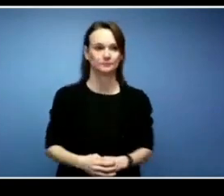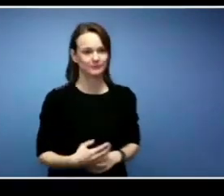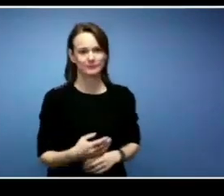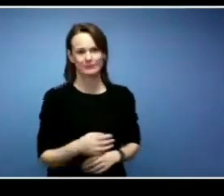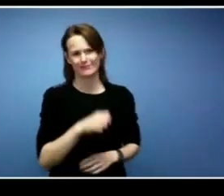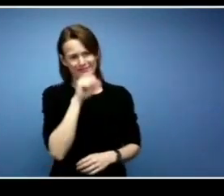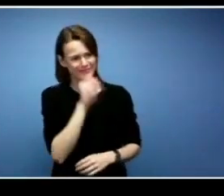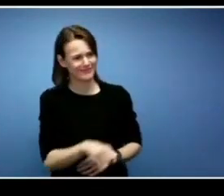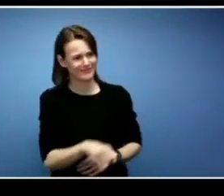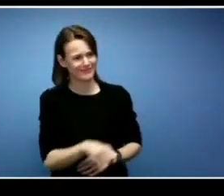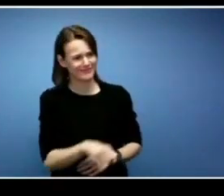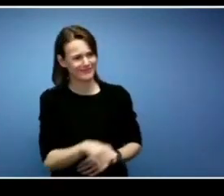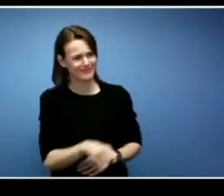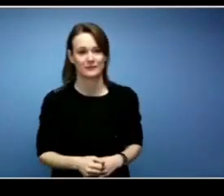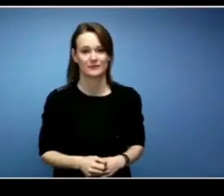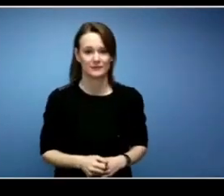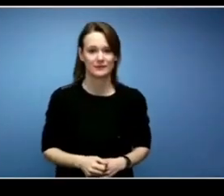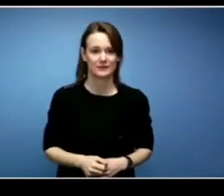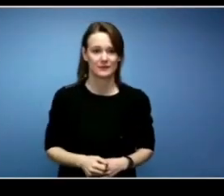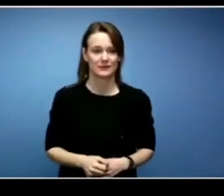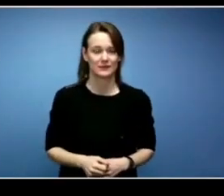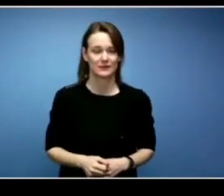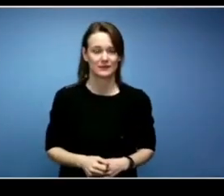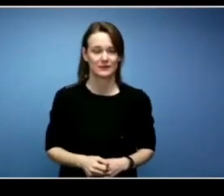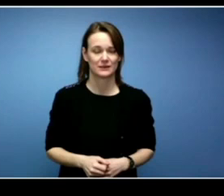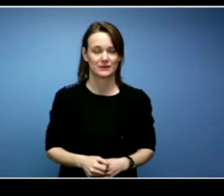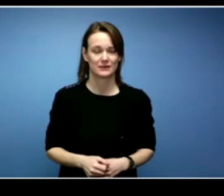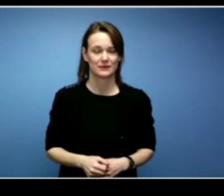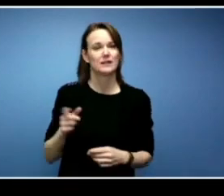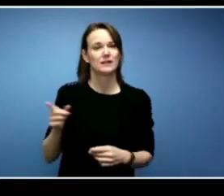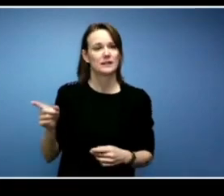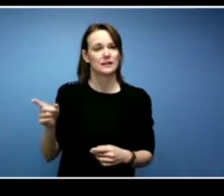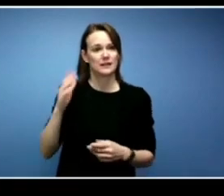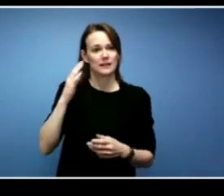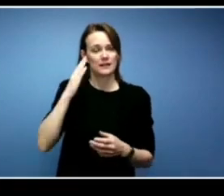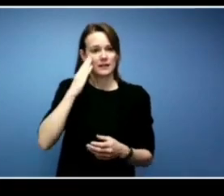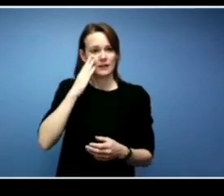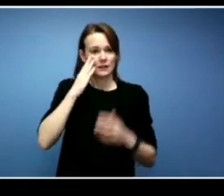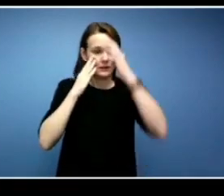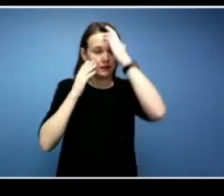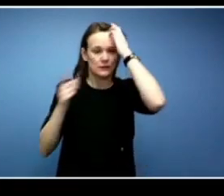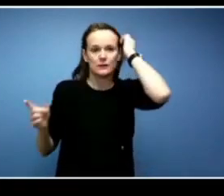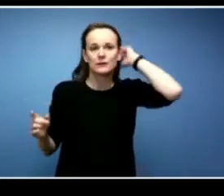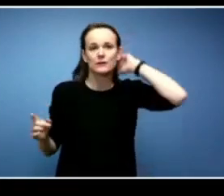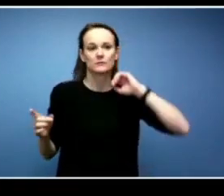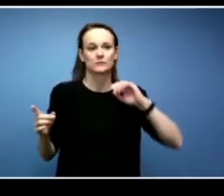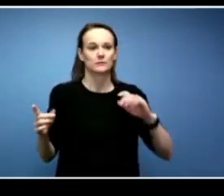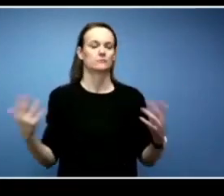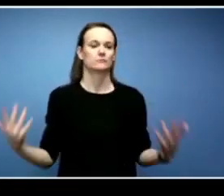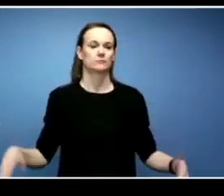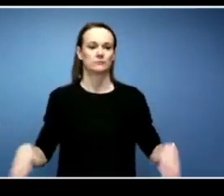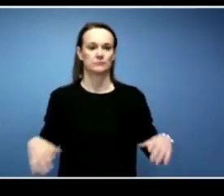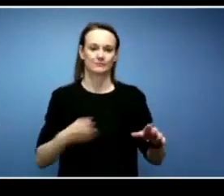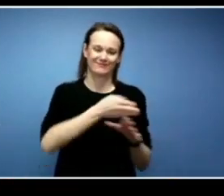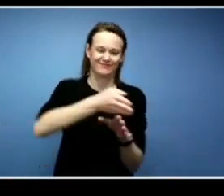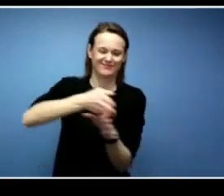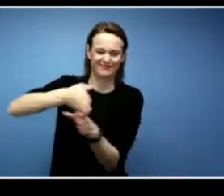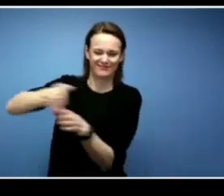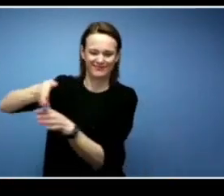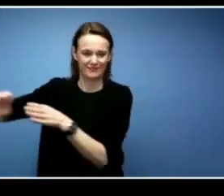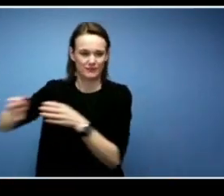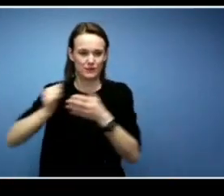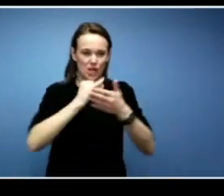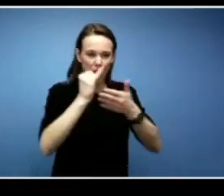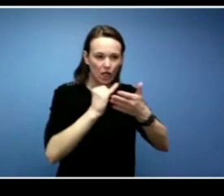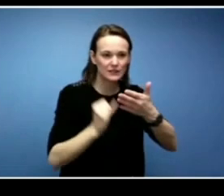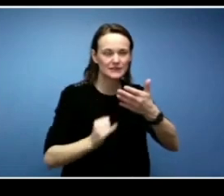I love that, Kemi. And I noticed that because your business, you touch so many different areas. You're an artist where you can draw,